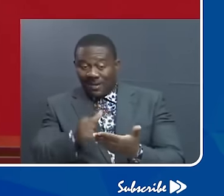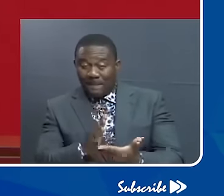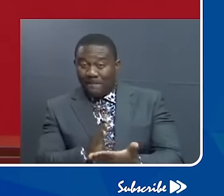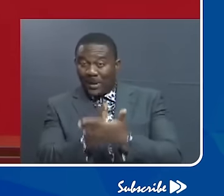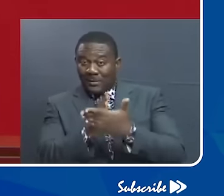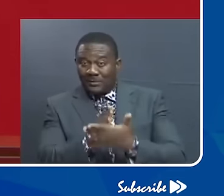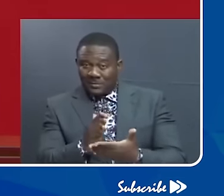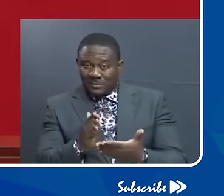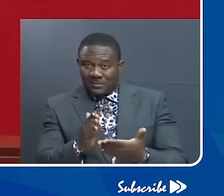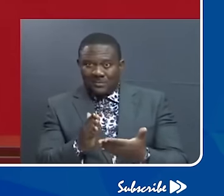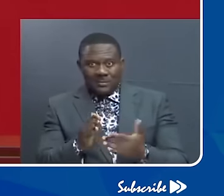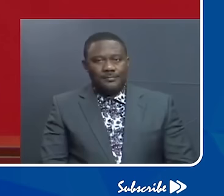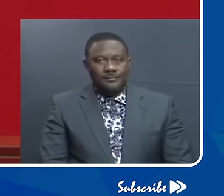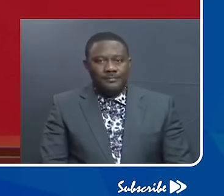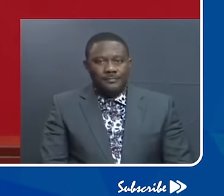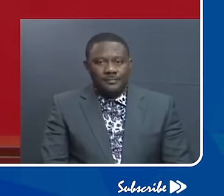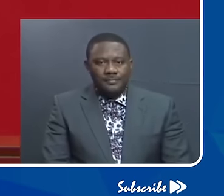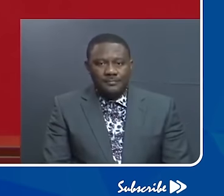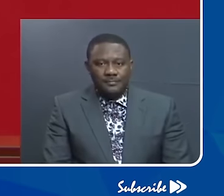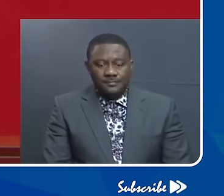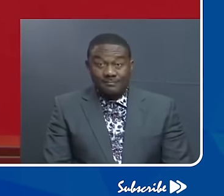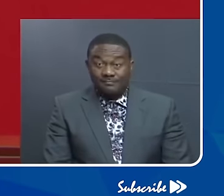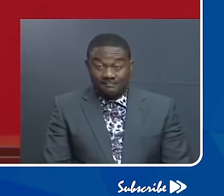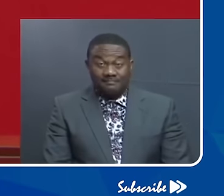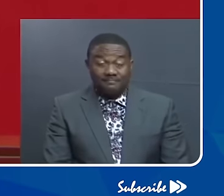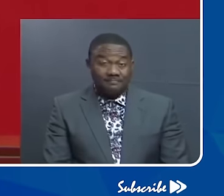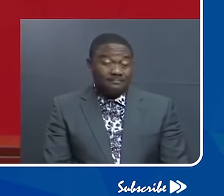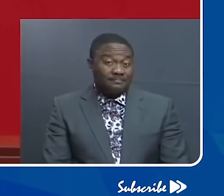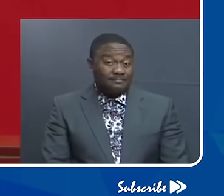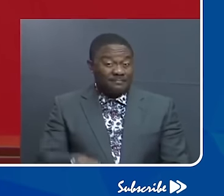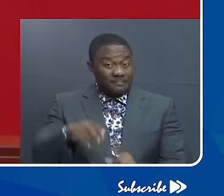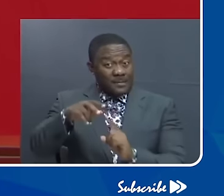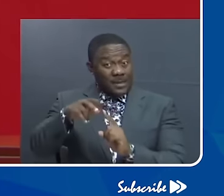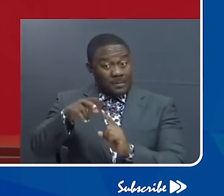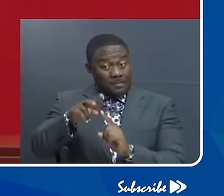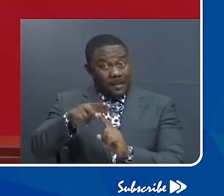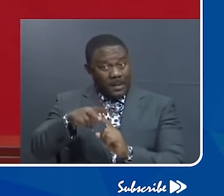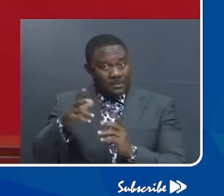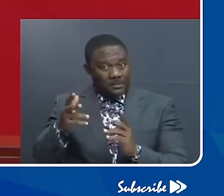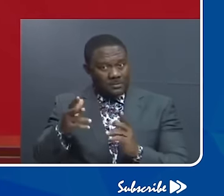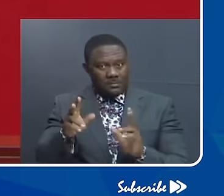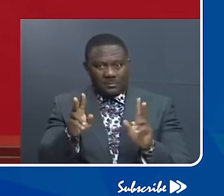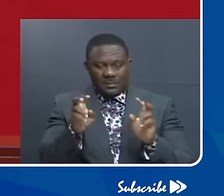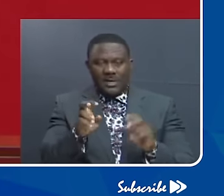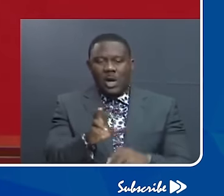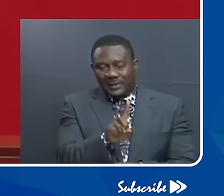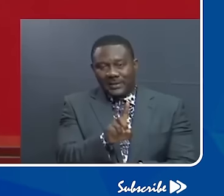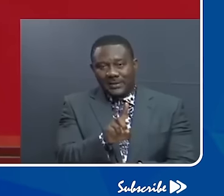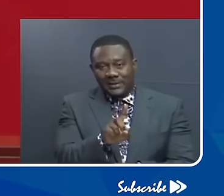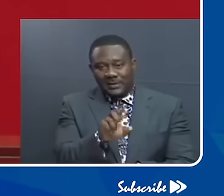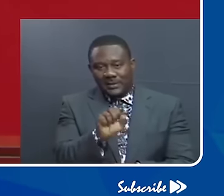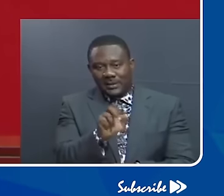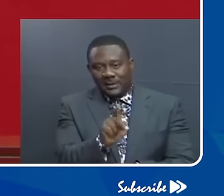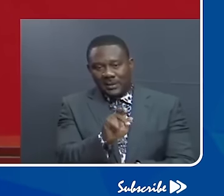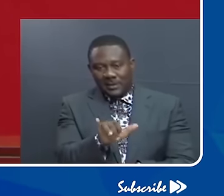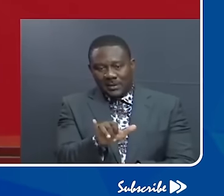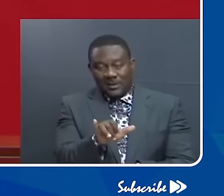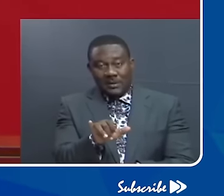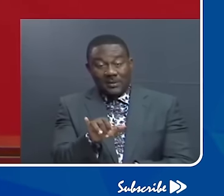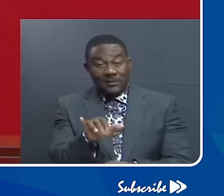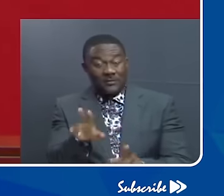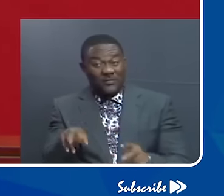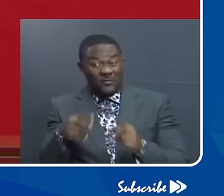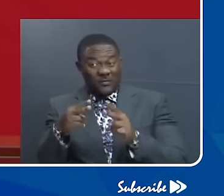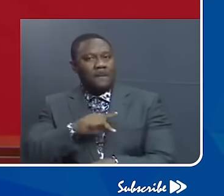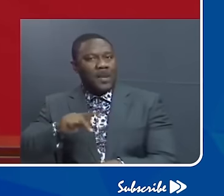in respect of the bill. The applications titled Richard Sky versus the Parliament